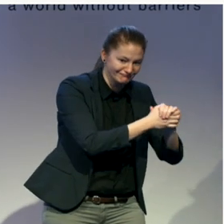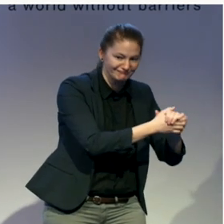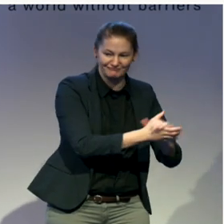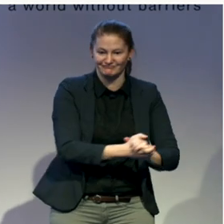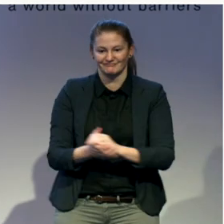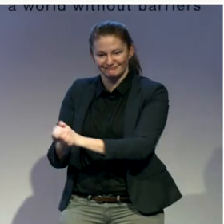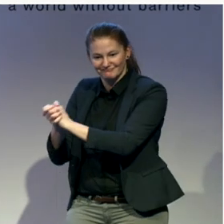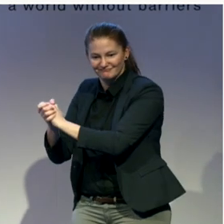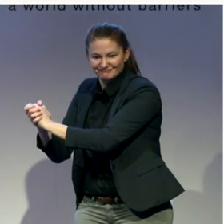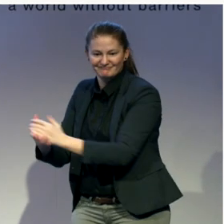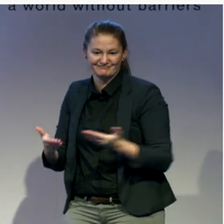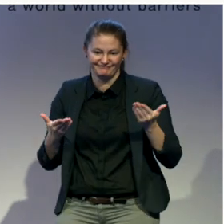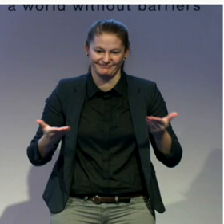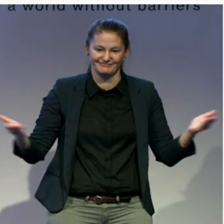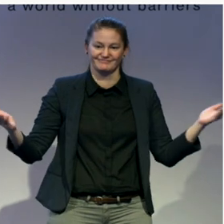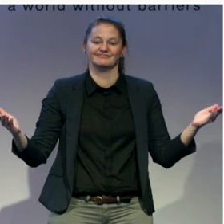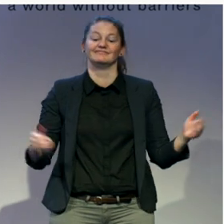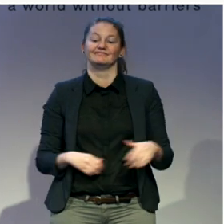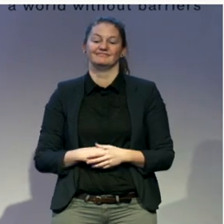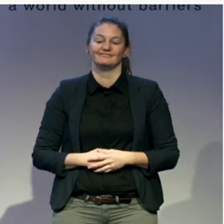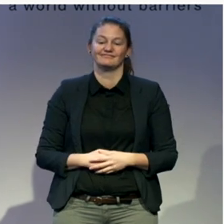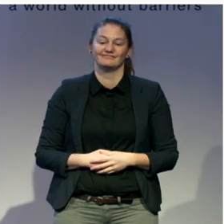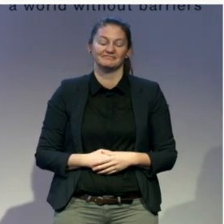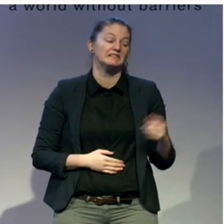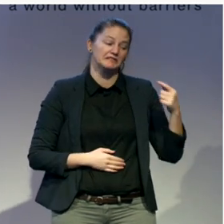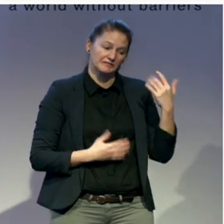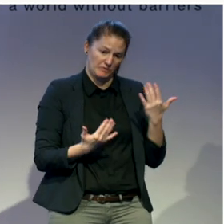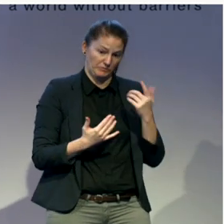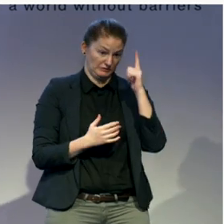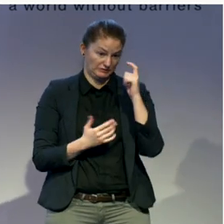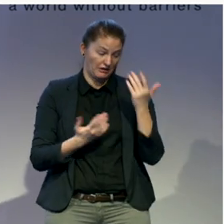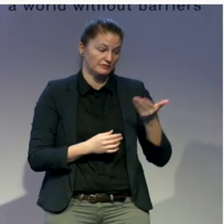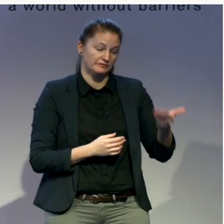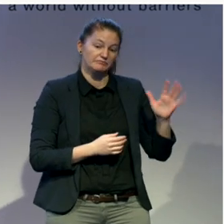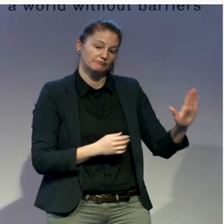requesting to introduce yourself from my left side. Okay.